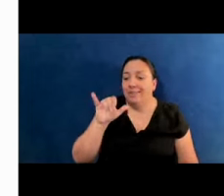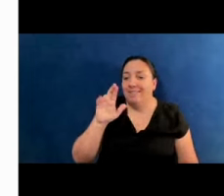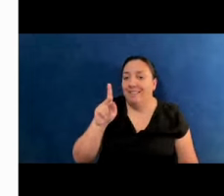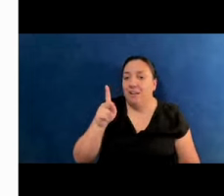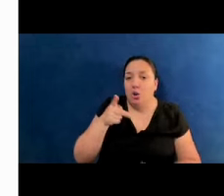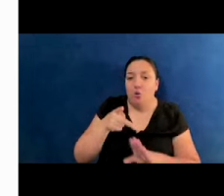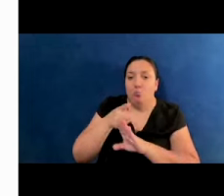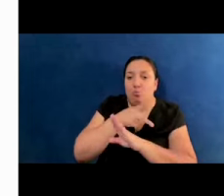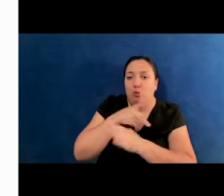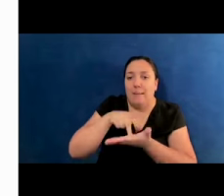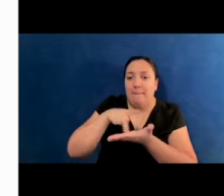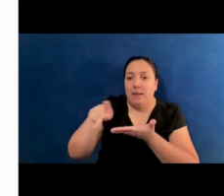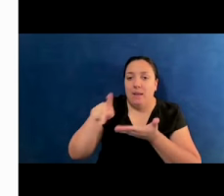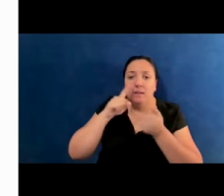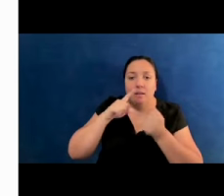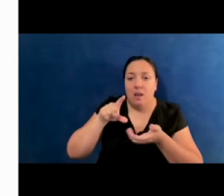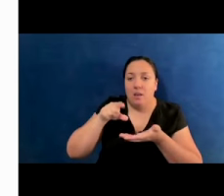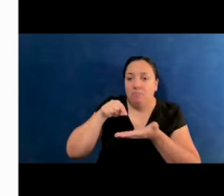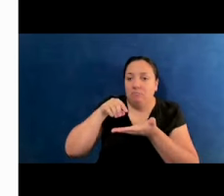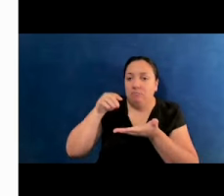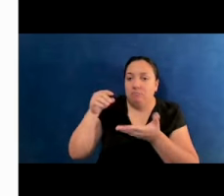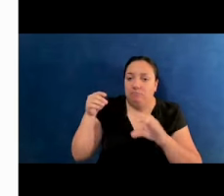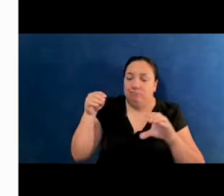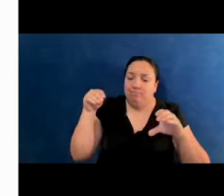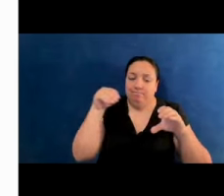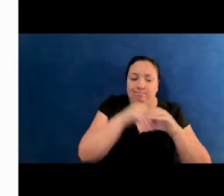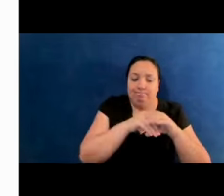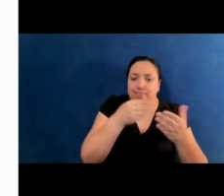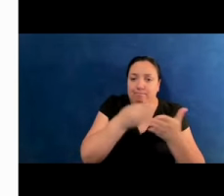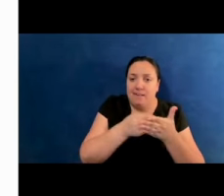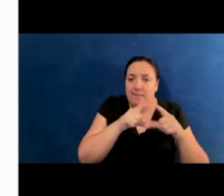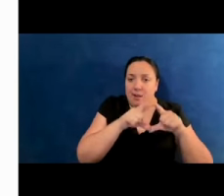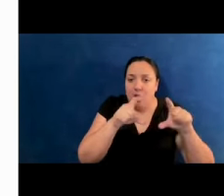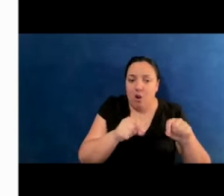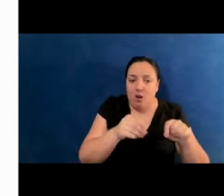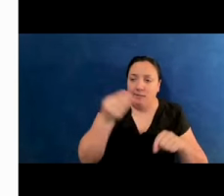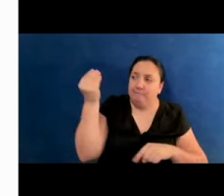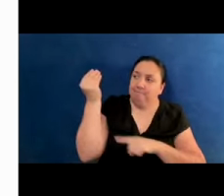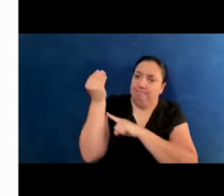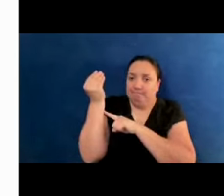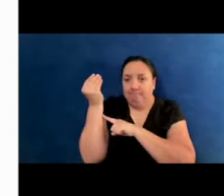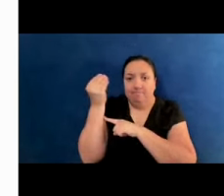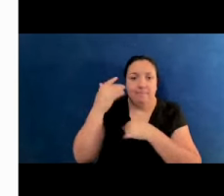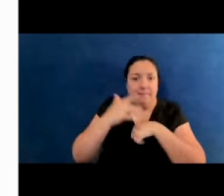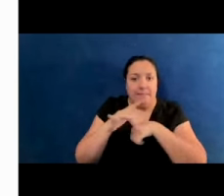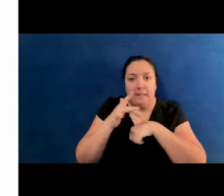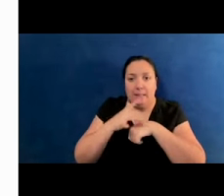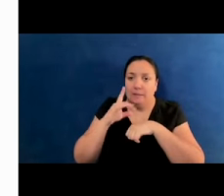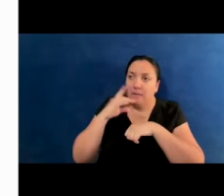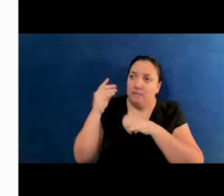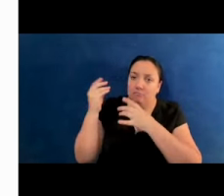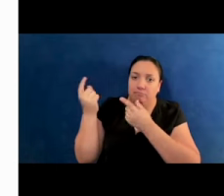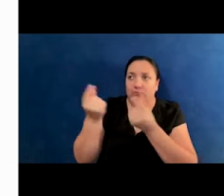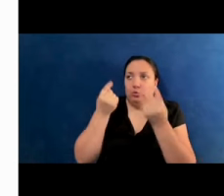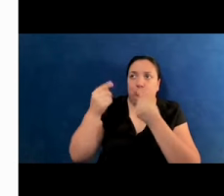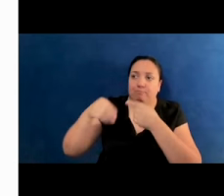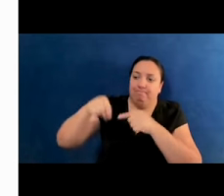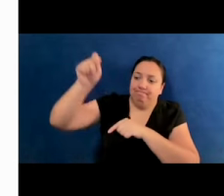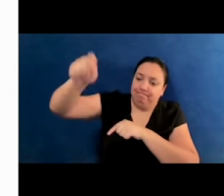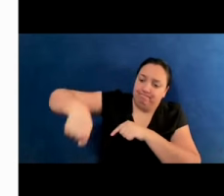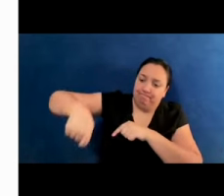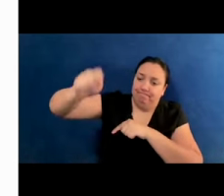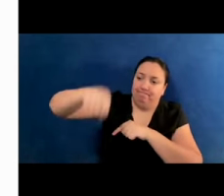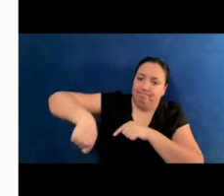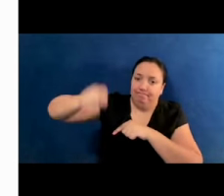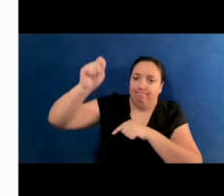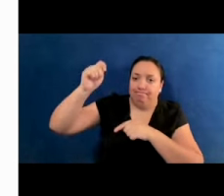you to spend money anywhere. You're loading money onto it, and you have availability of that money anywhere that is accepted